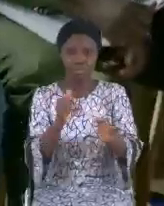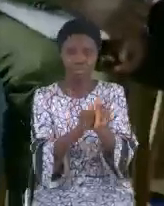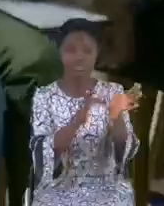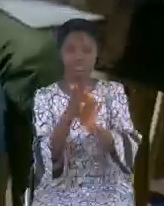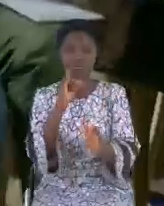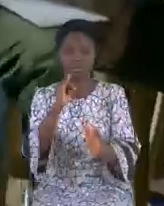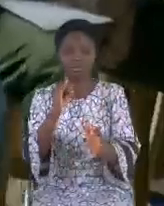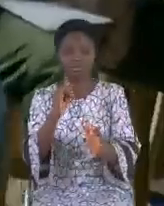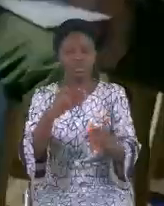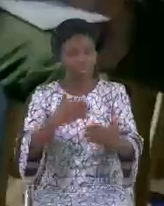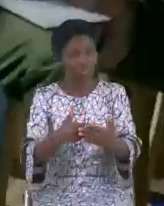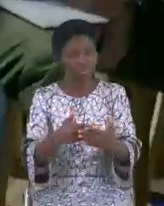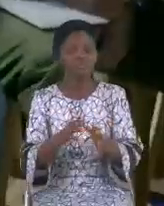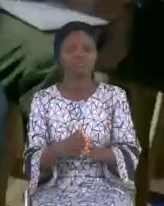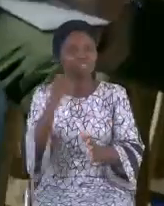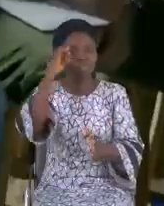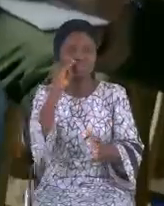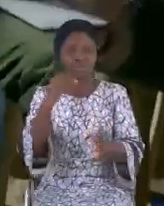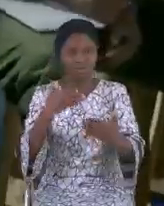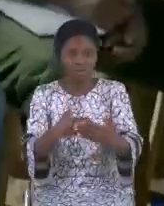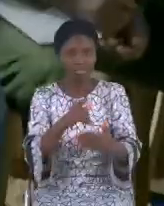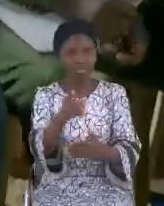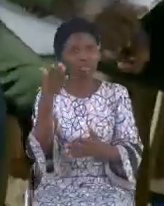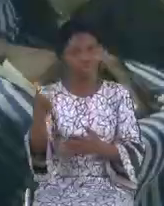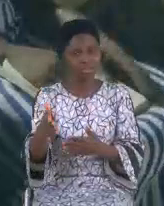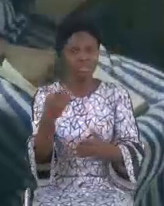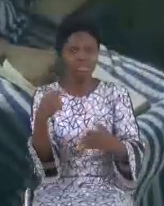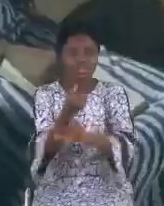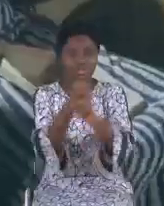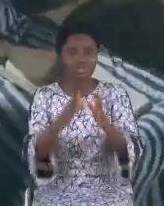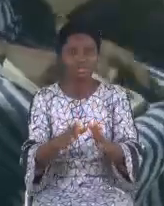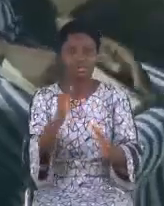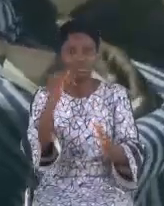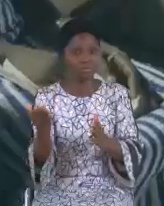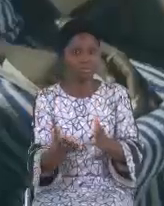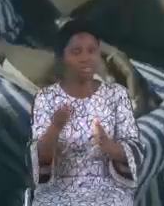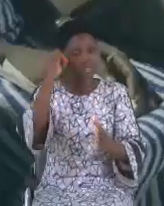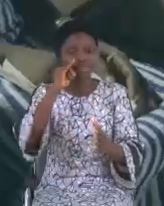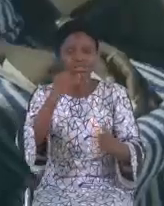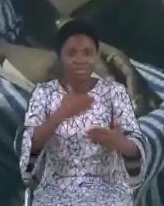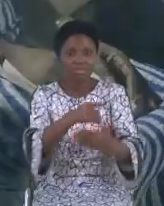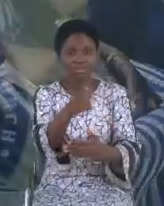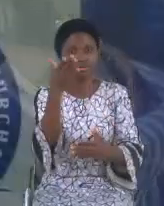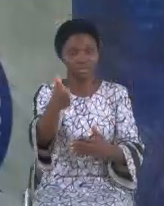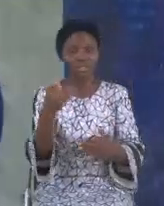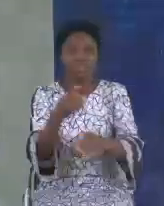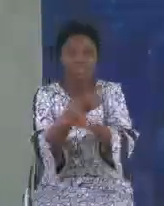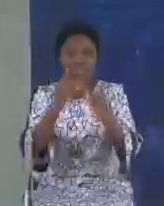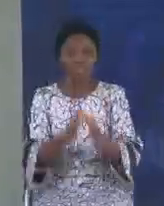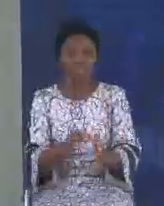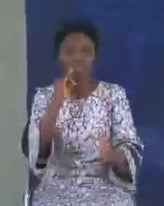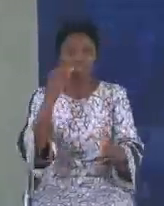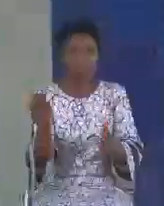there. The Savior is near, is near you there. The Deliverer is near you